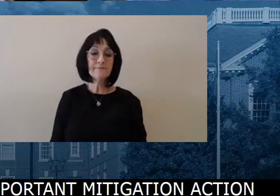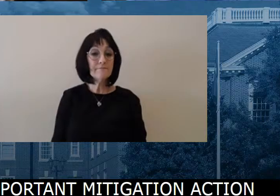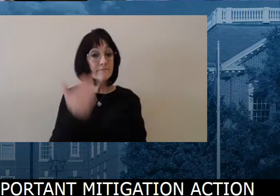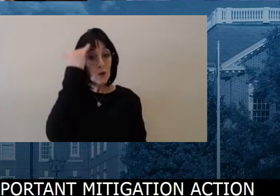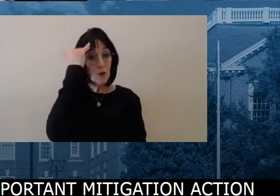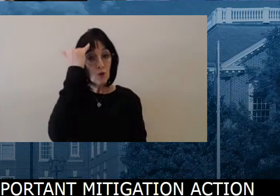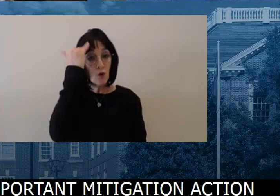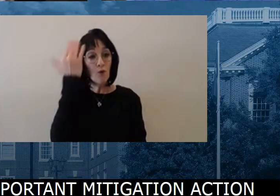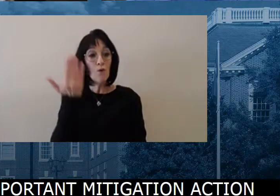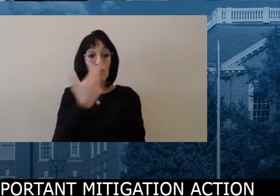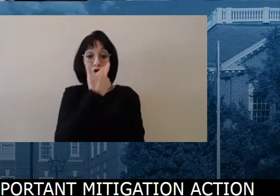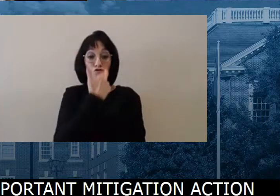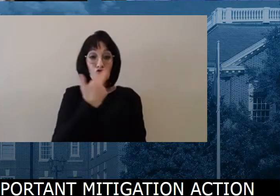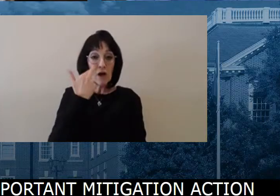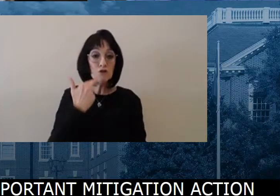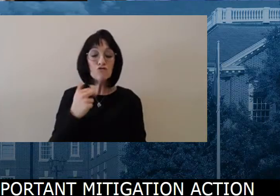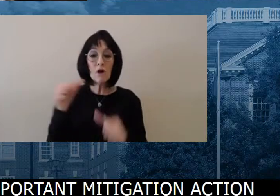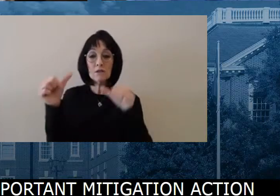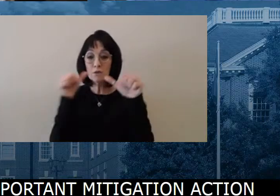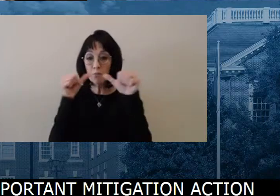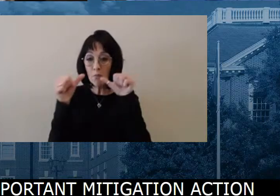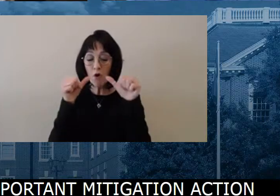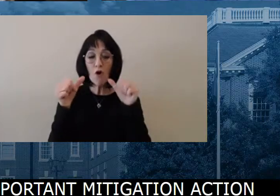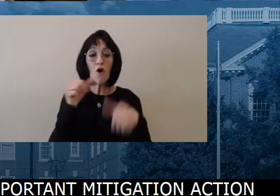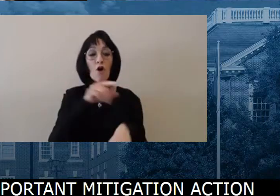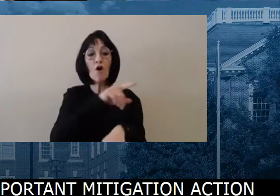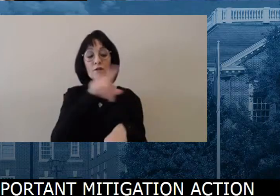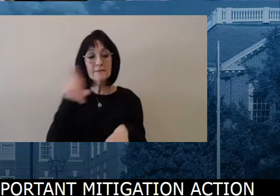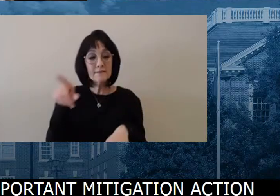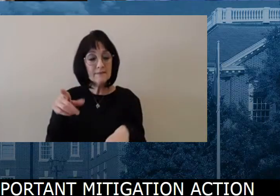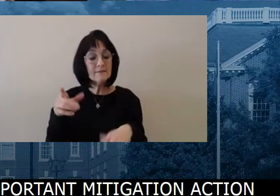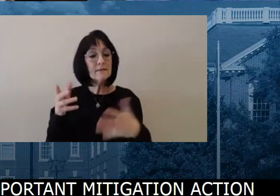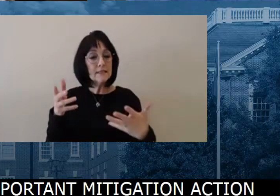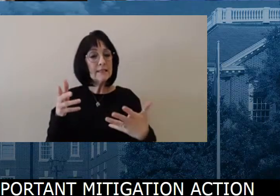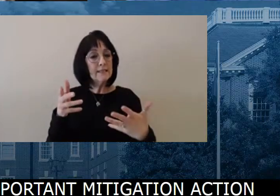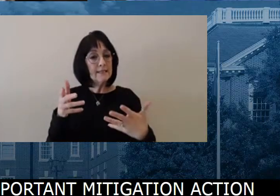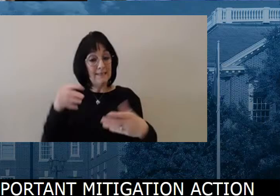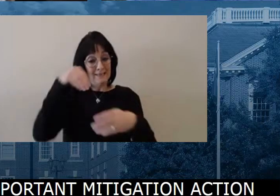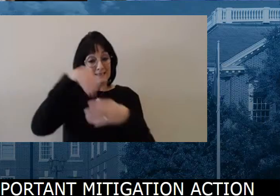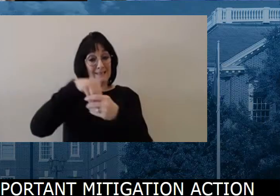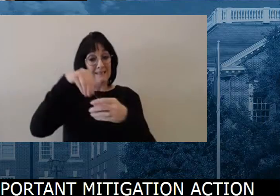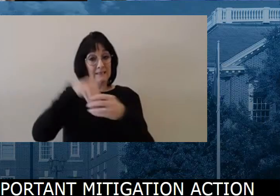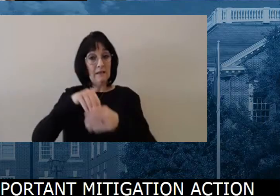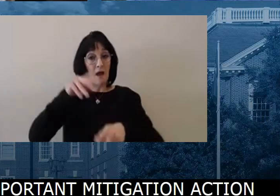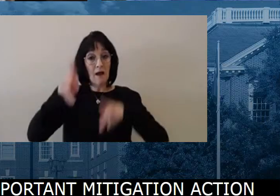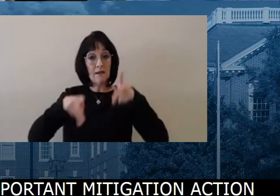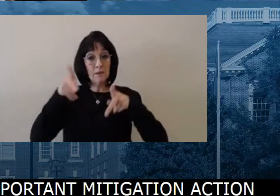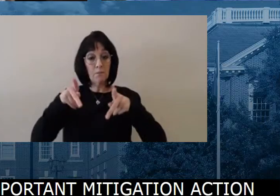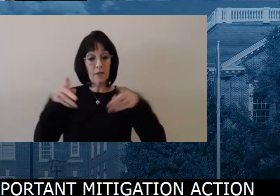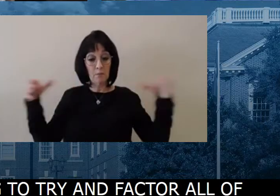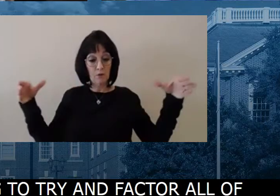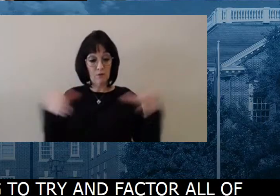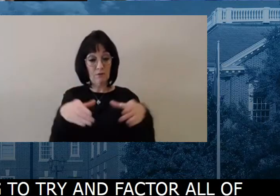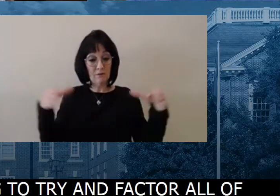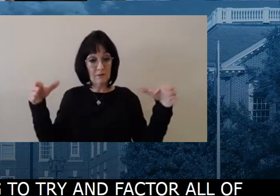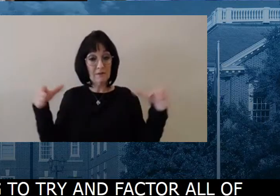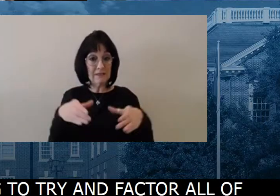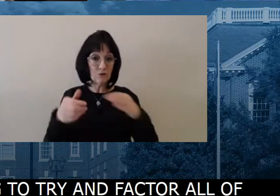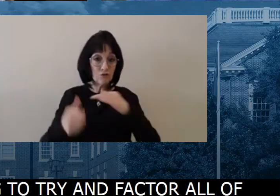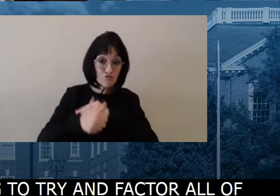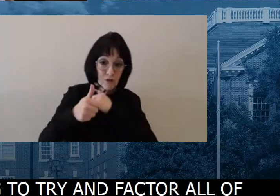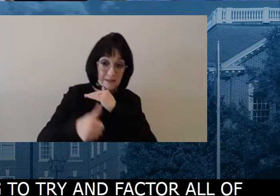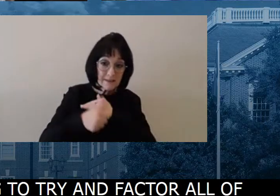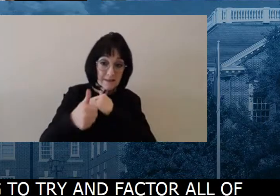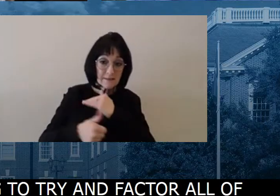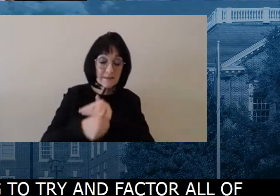congregate settings are the most risky, whether they're churches and worship services or bars